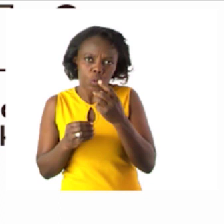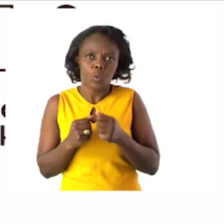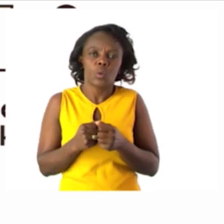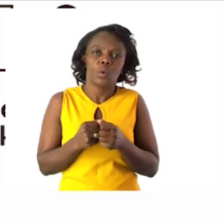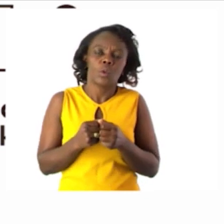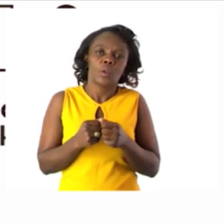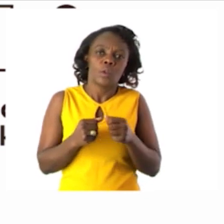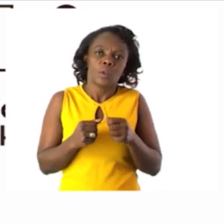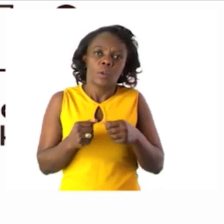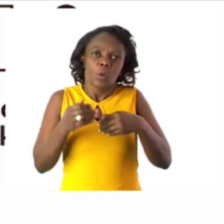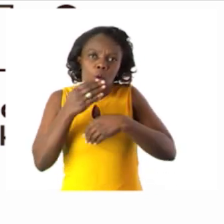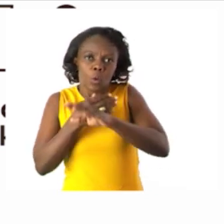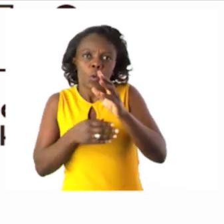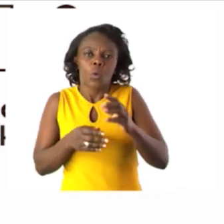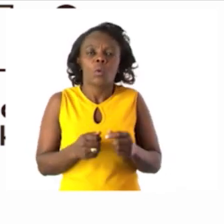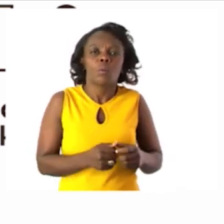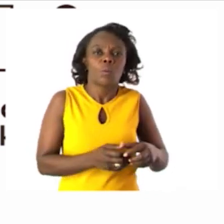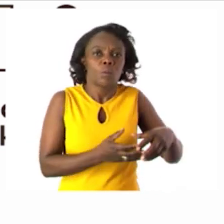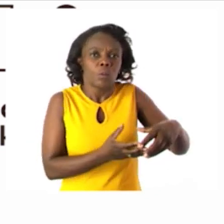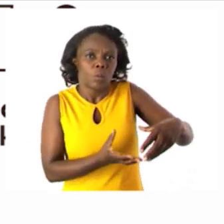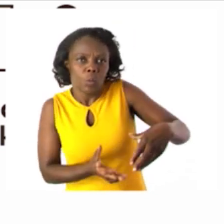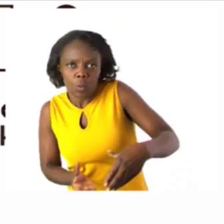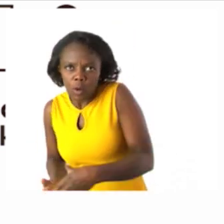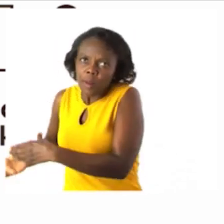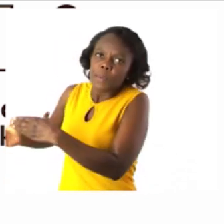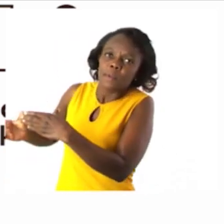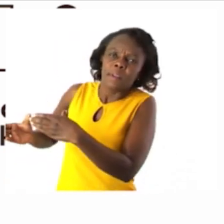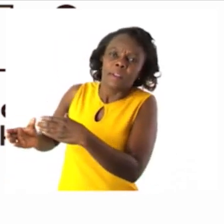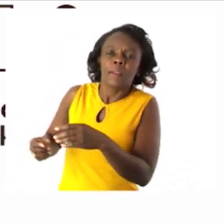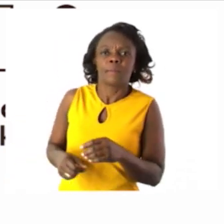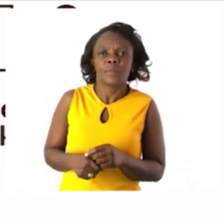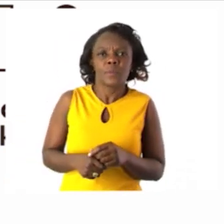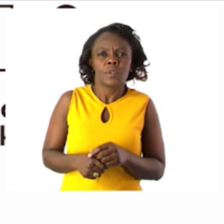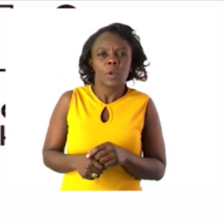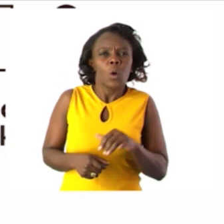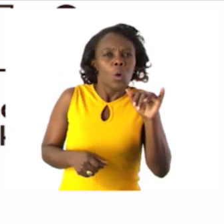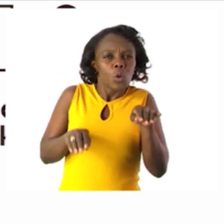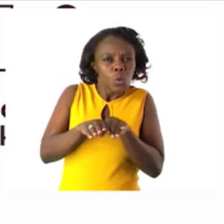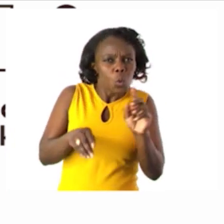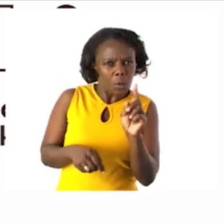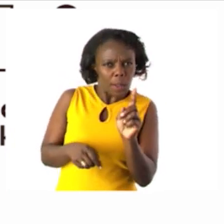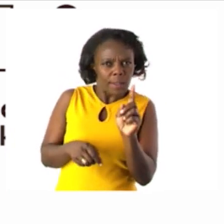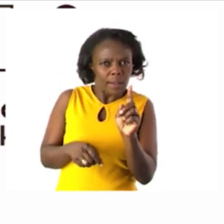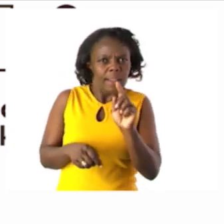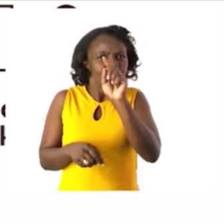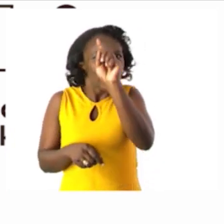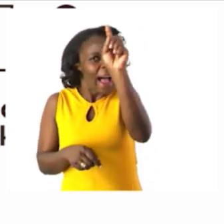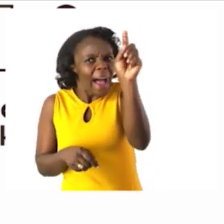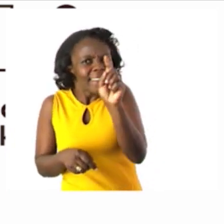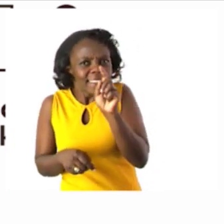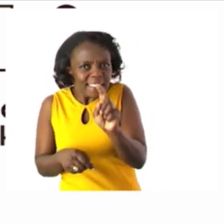game? What is that? Am I not asking you? Yes, of course I'm asking. It is a